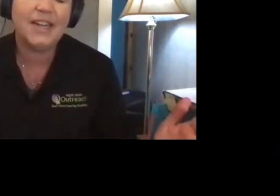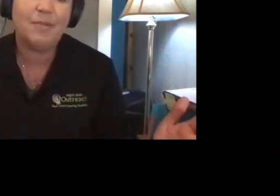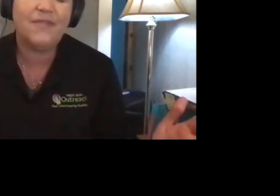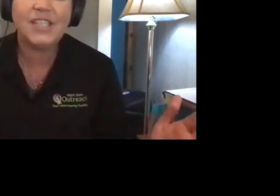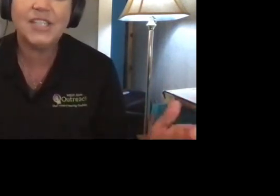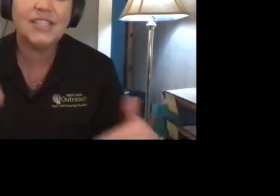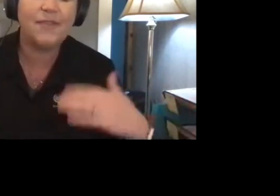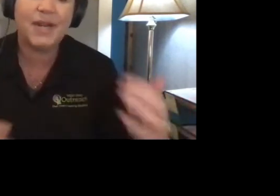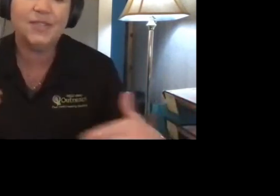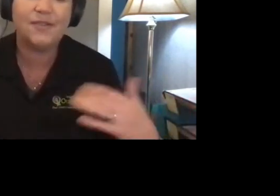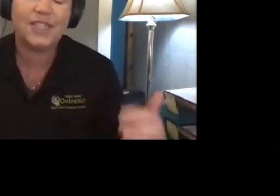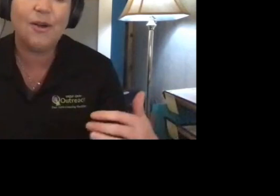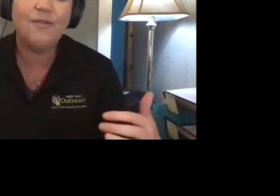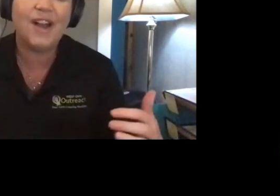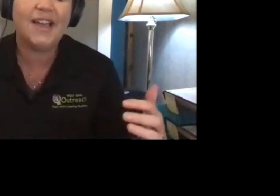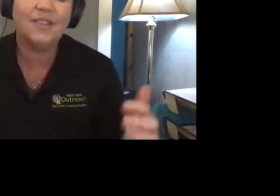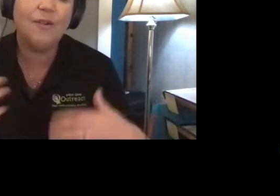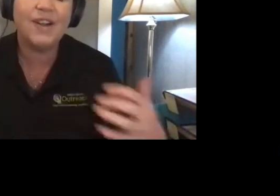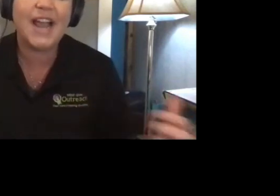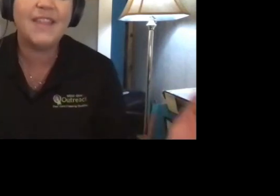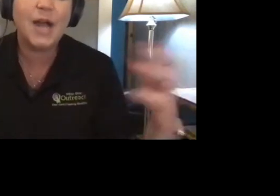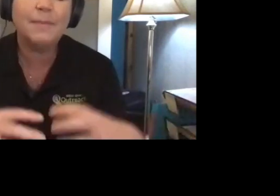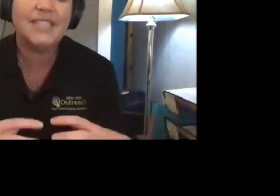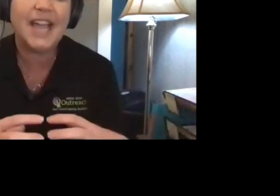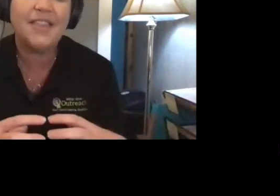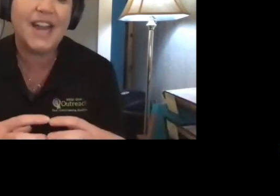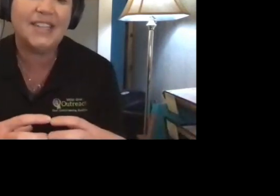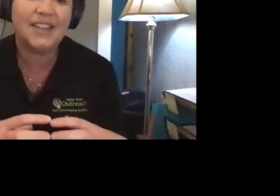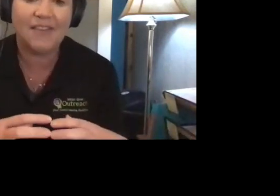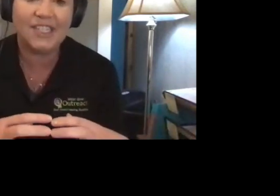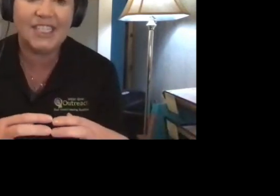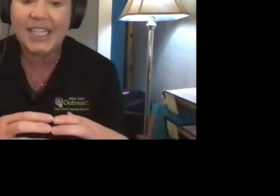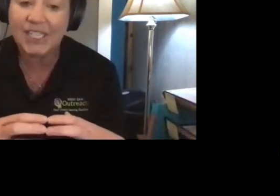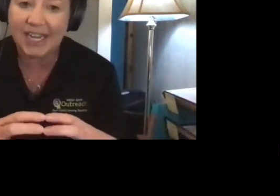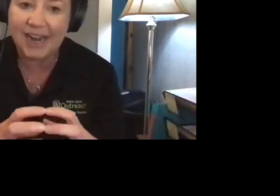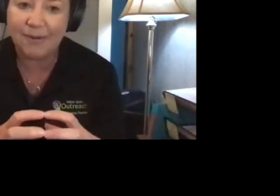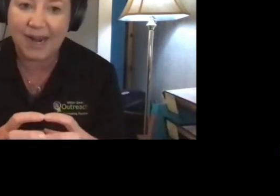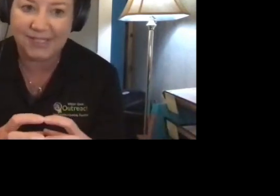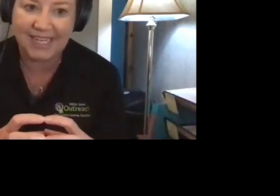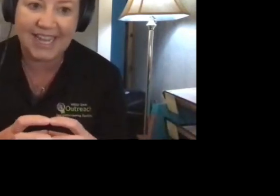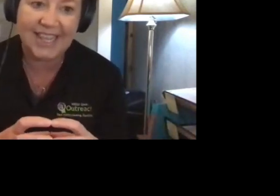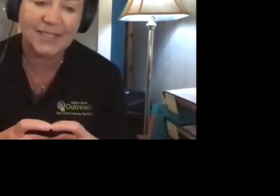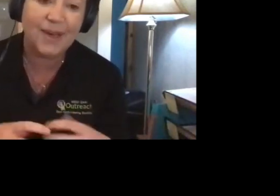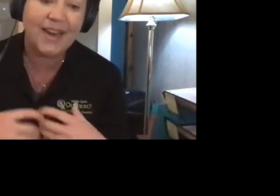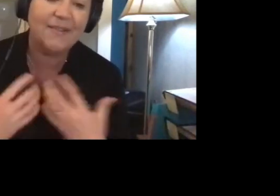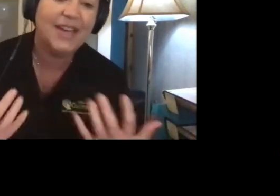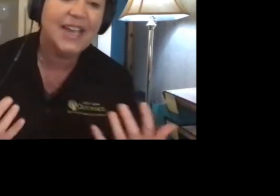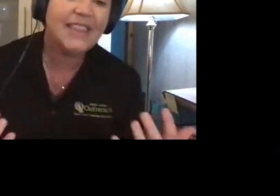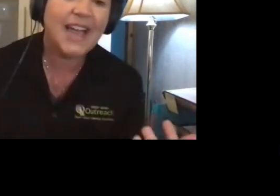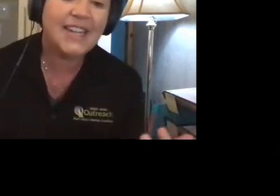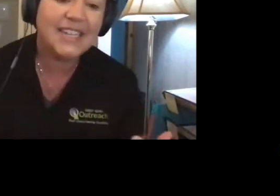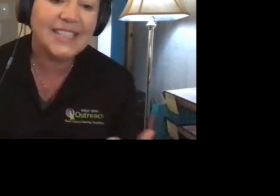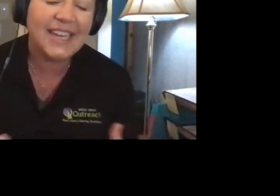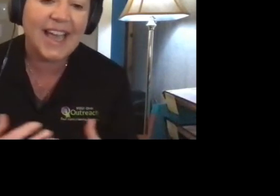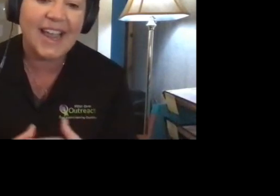among deaf ed professionals, everybody sort of looks over it and then comes together and has a conversation around it. Like that's one of